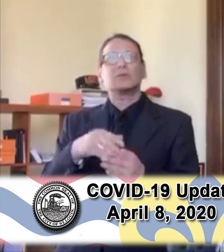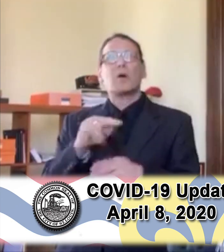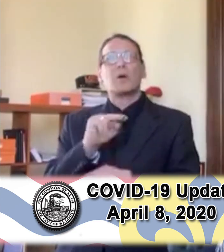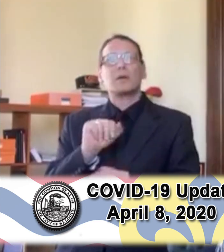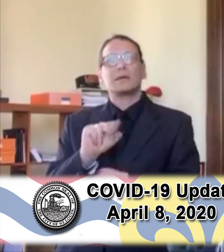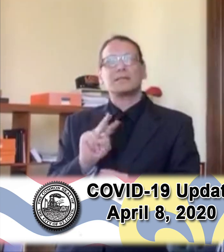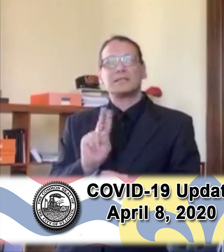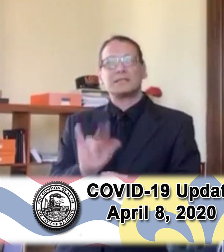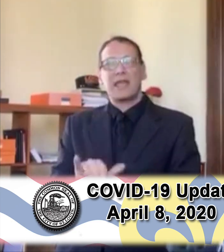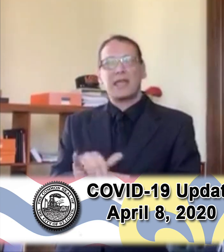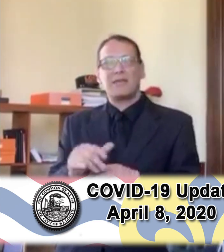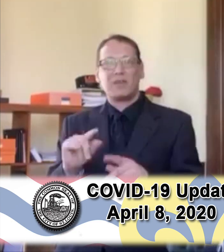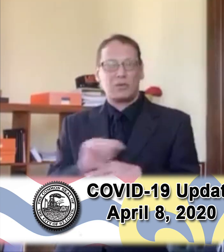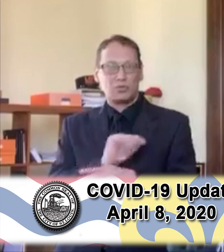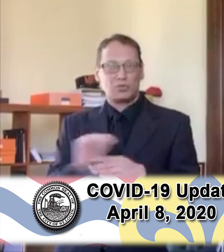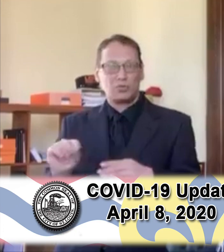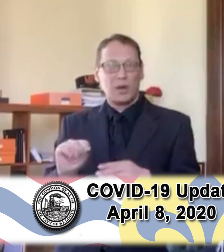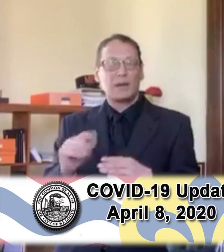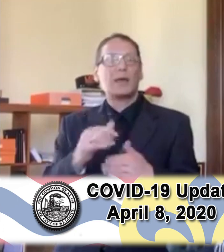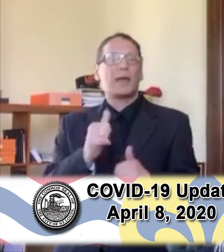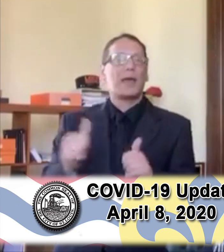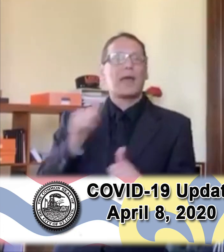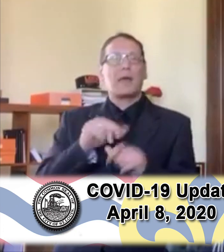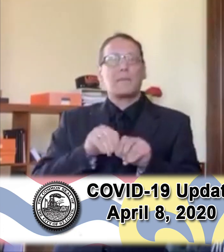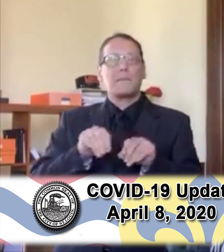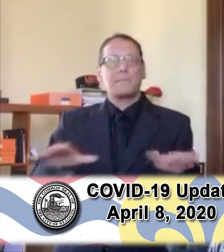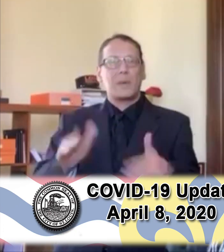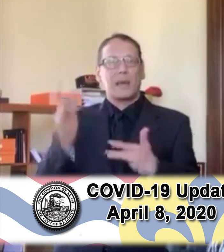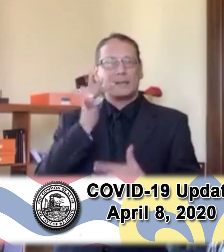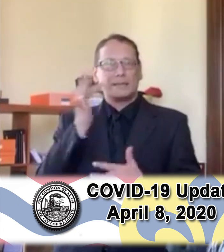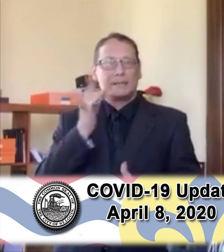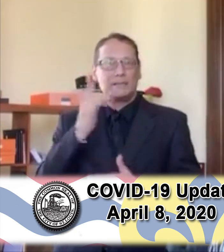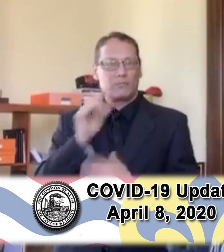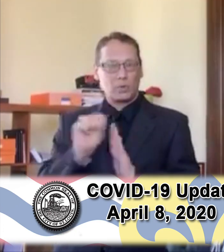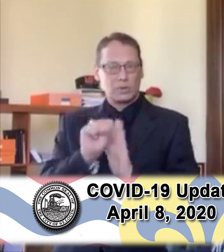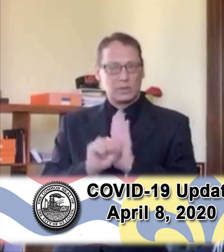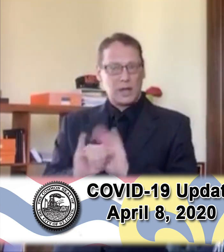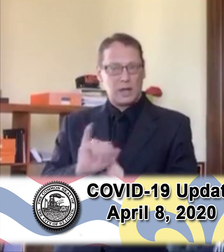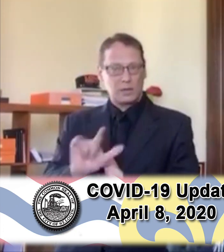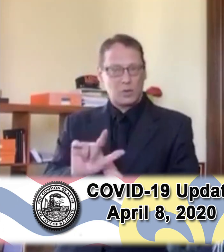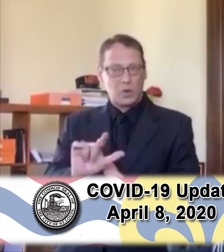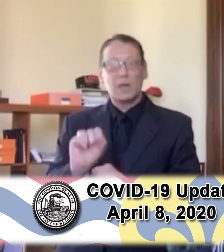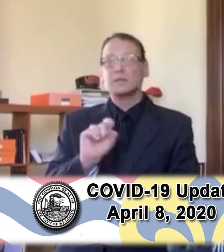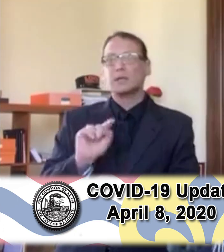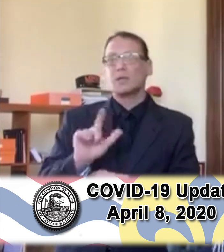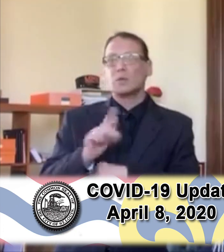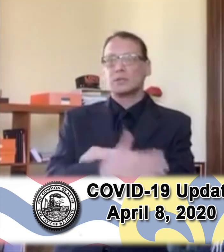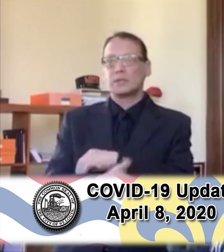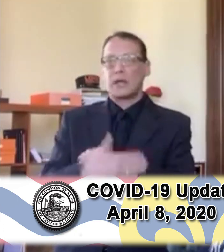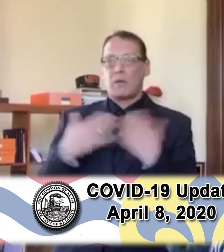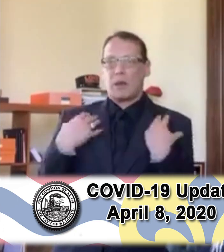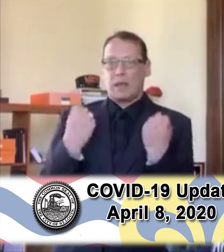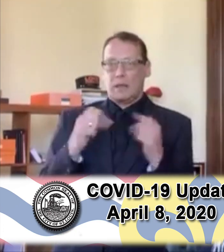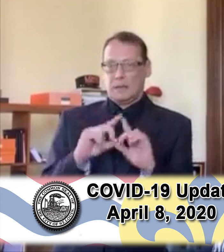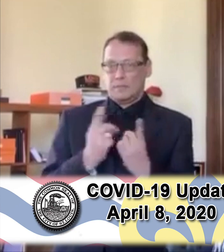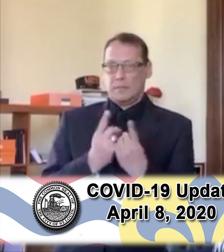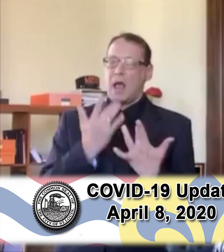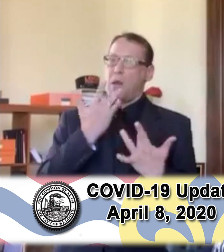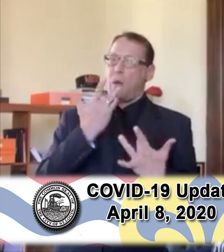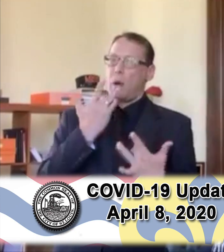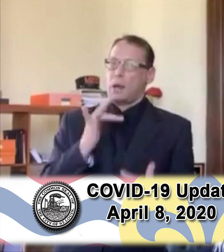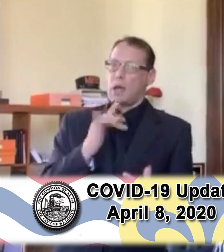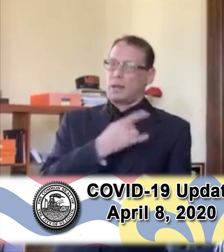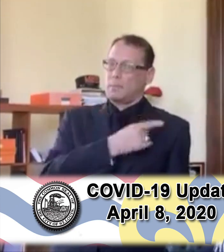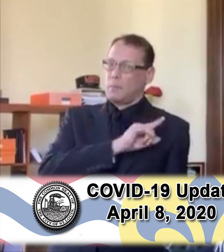of communicable diseases for the state of Illinois, also worked for the St. Louis County Health Department. We are really lucky to have